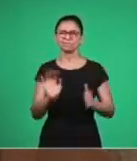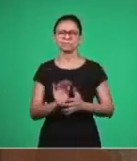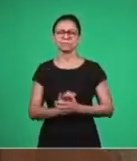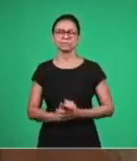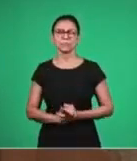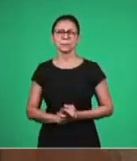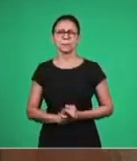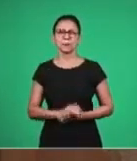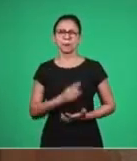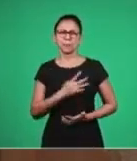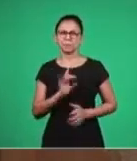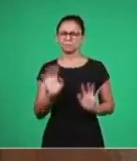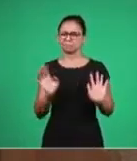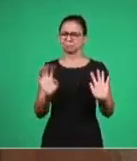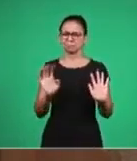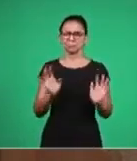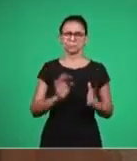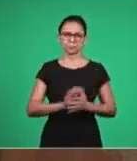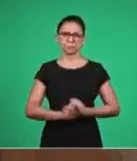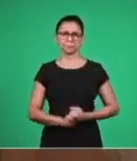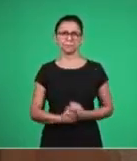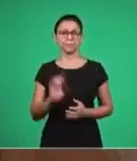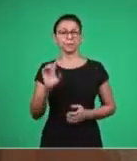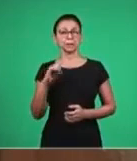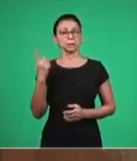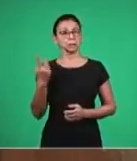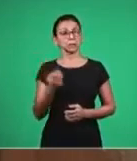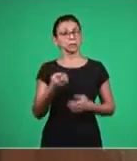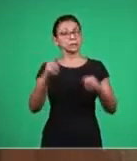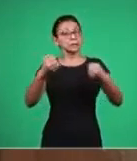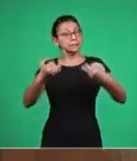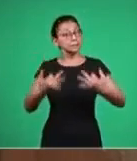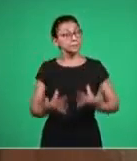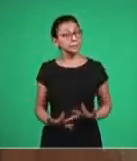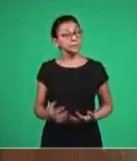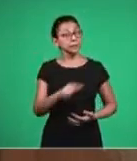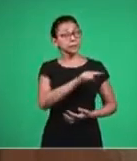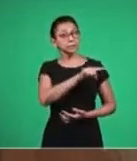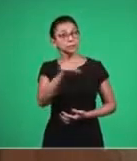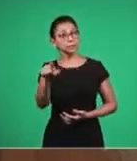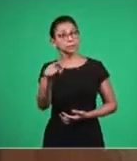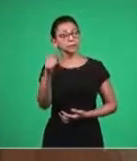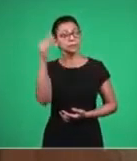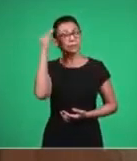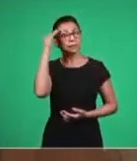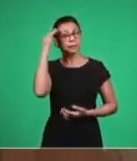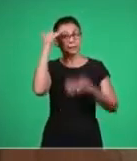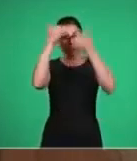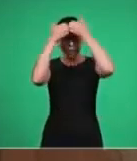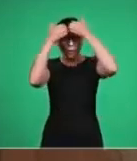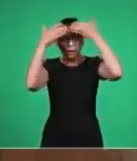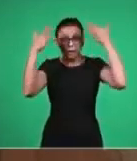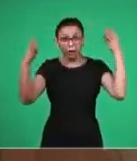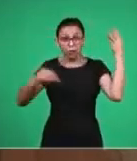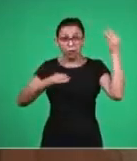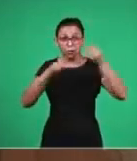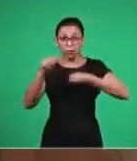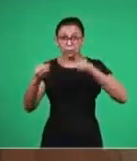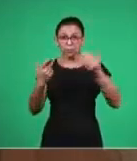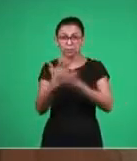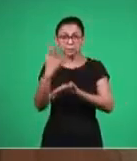am I not gonna go, or why am I not gonna go, or why? We just want to give to the brethren the understanding of this